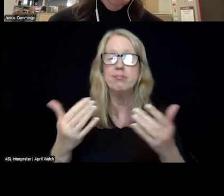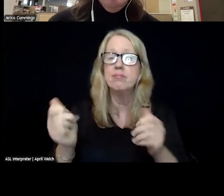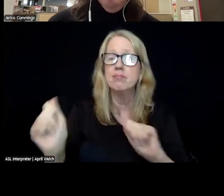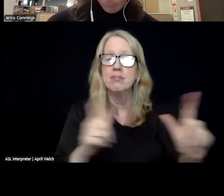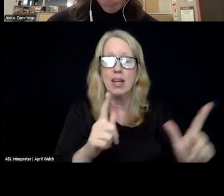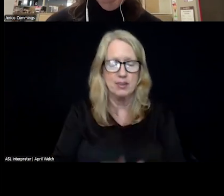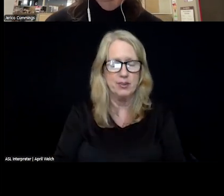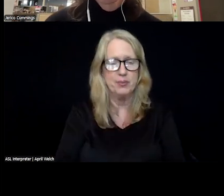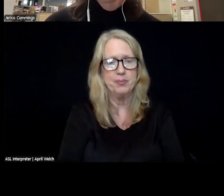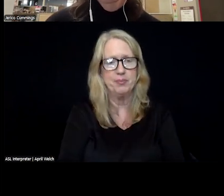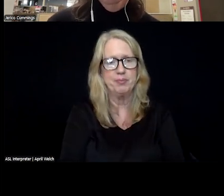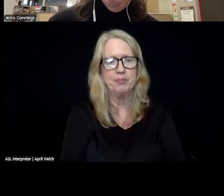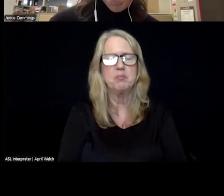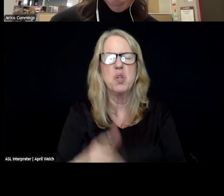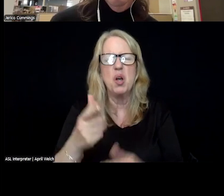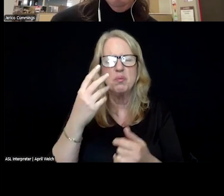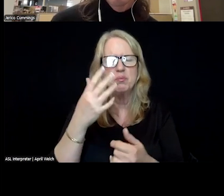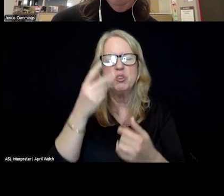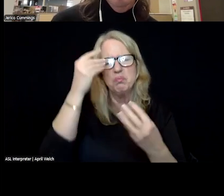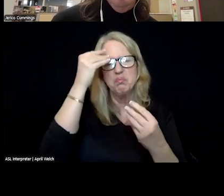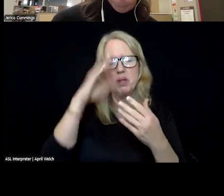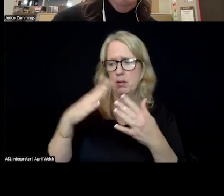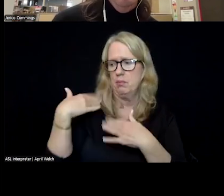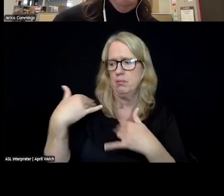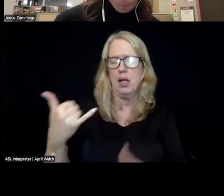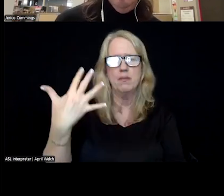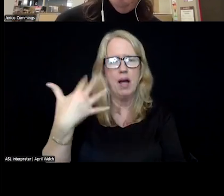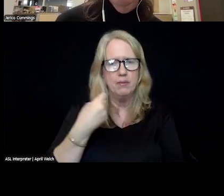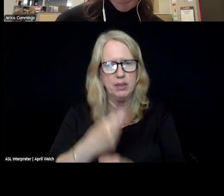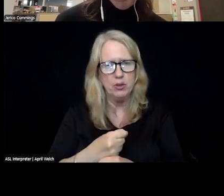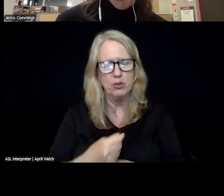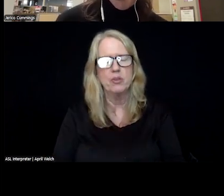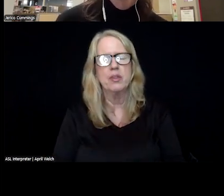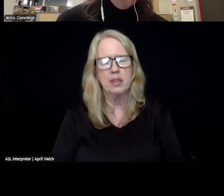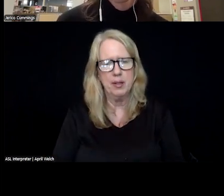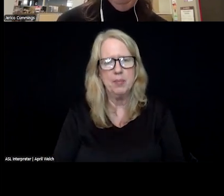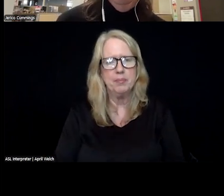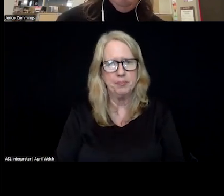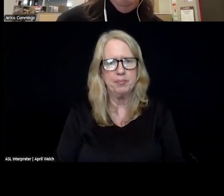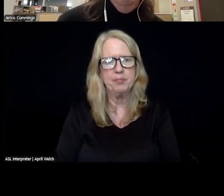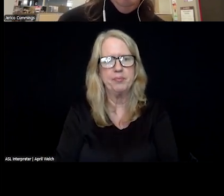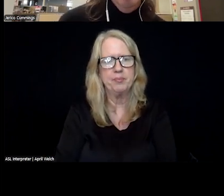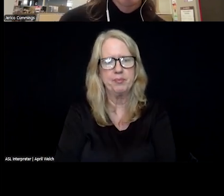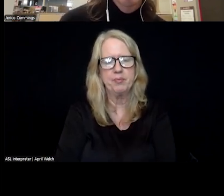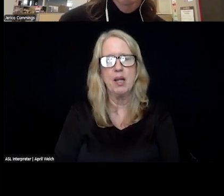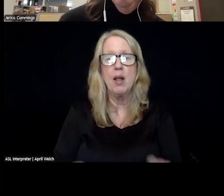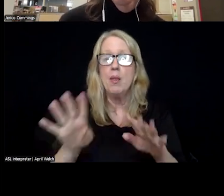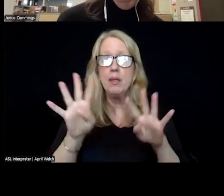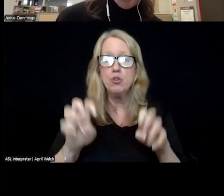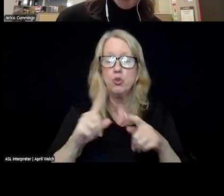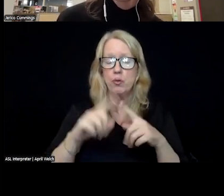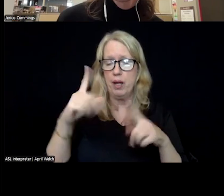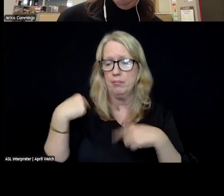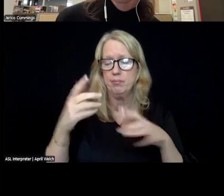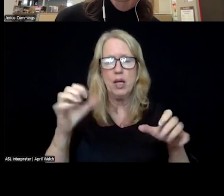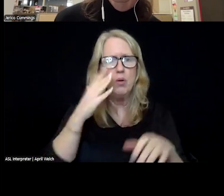And so just a few quick reflections from our work over the past 5 years through a survey that our program conducted. We